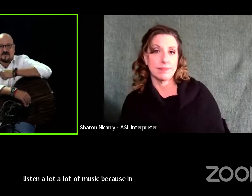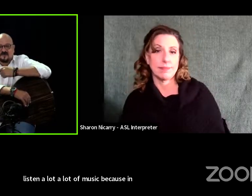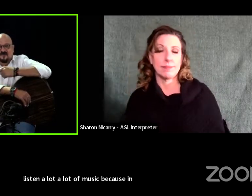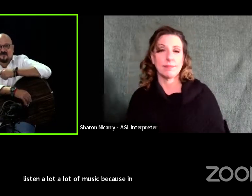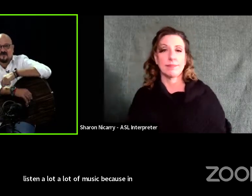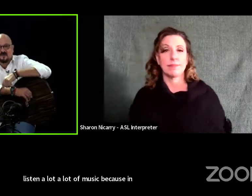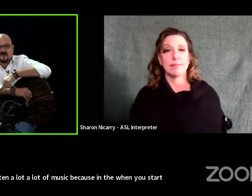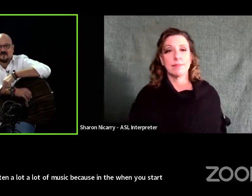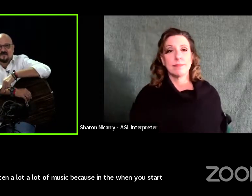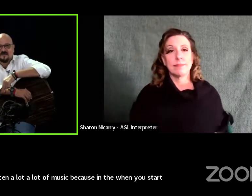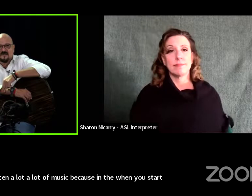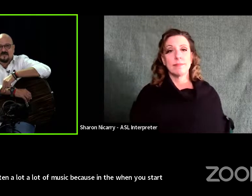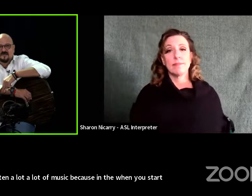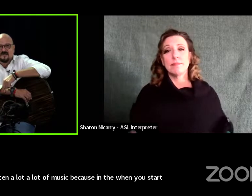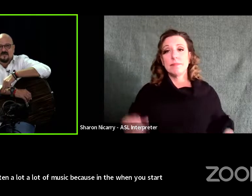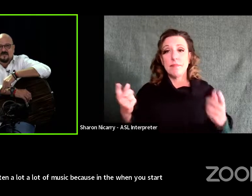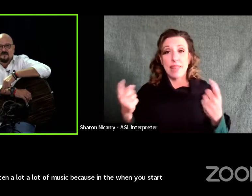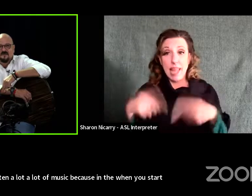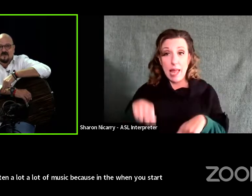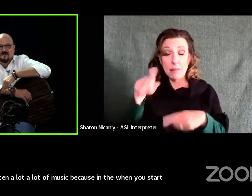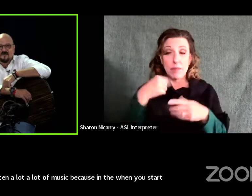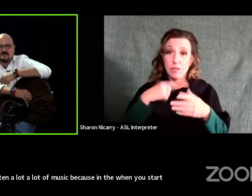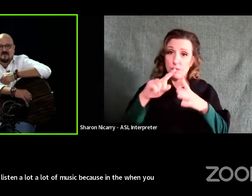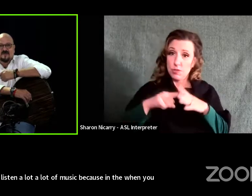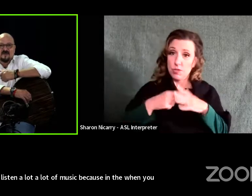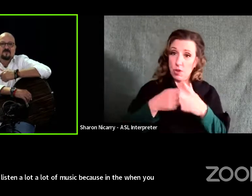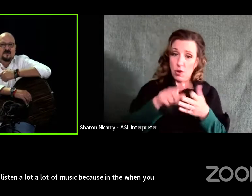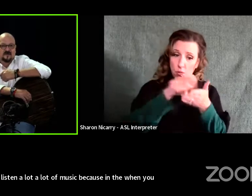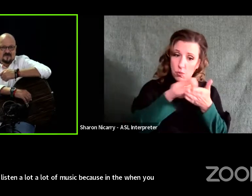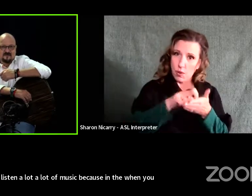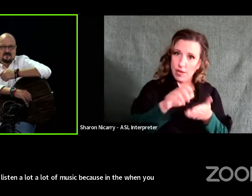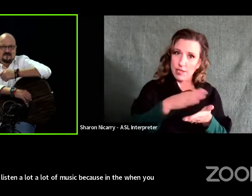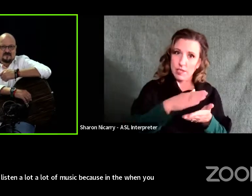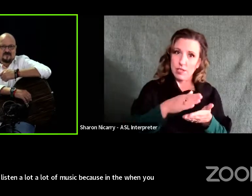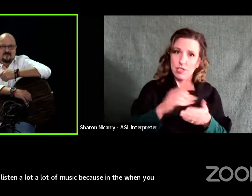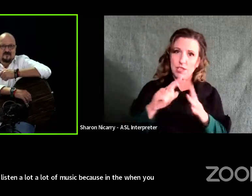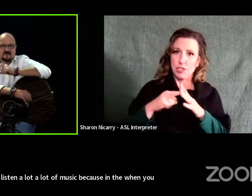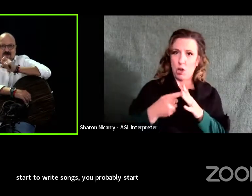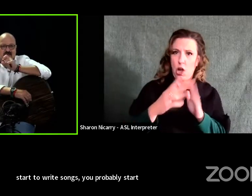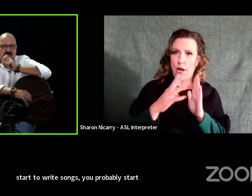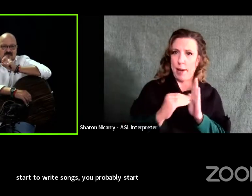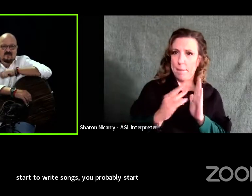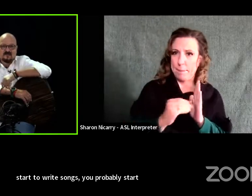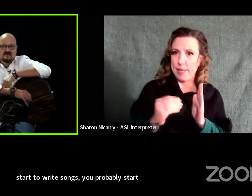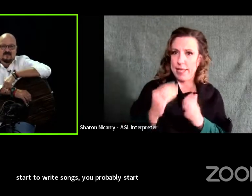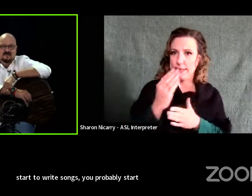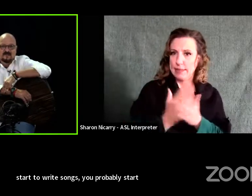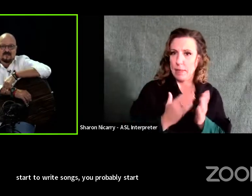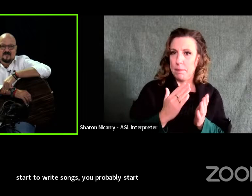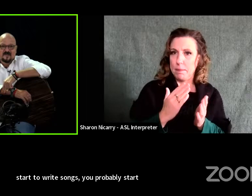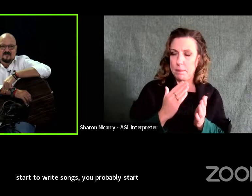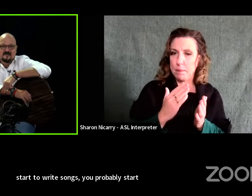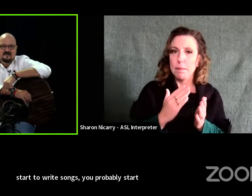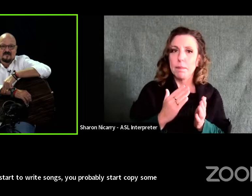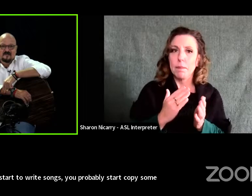when you start to write songs, you probably start copy some parts,